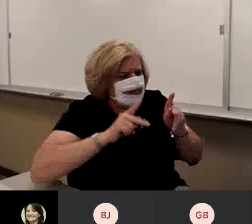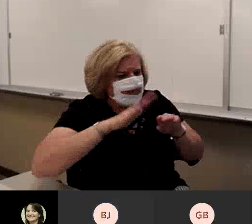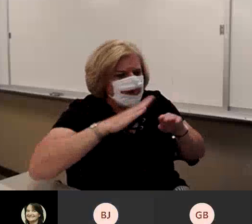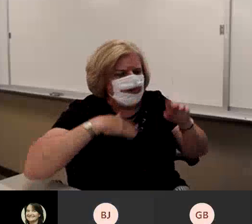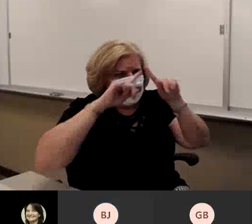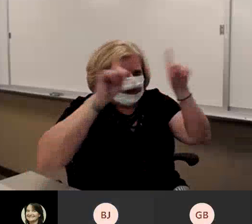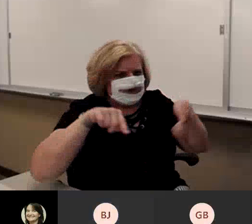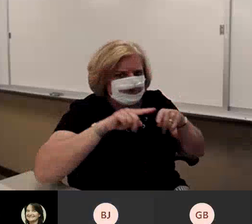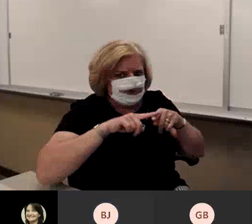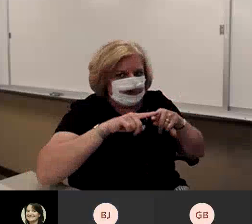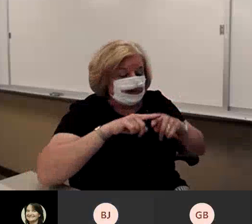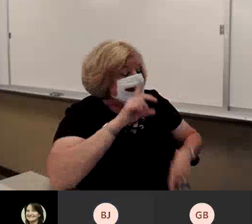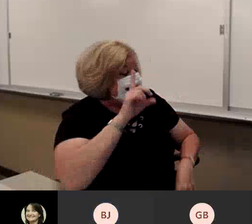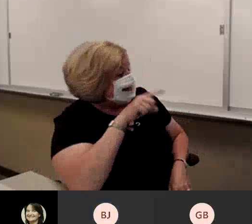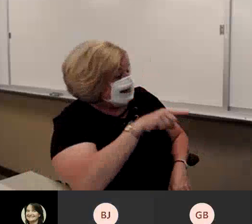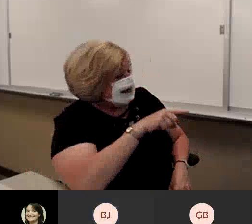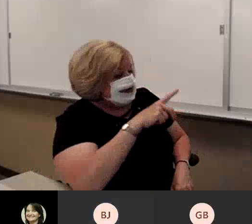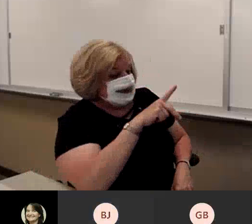my video?